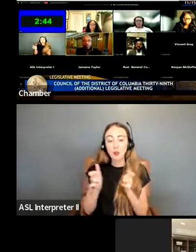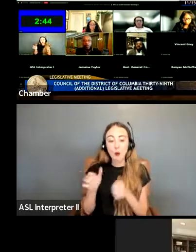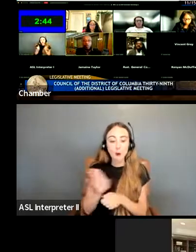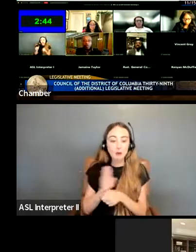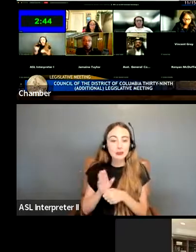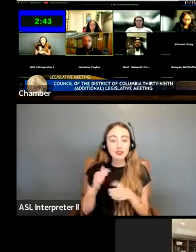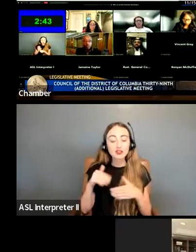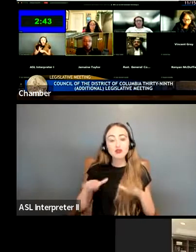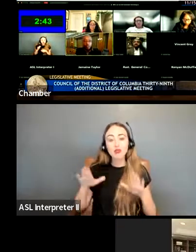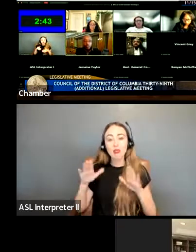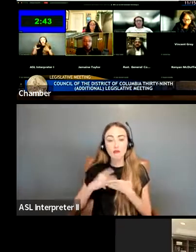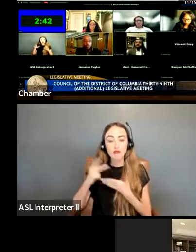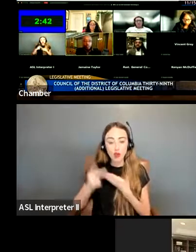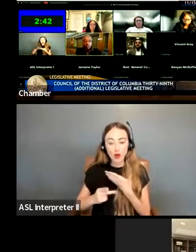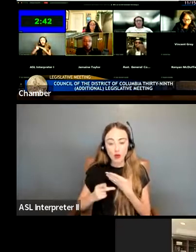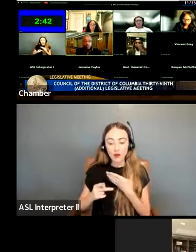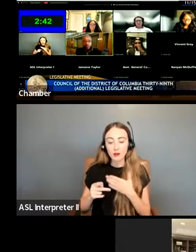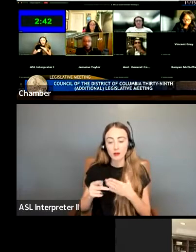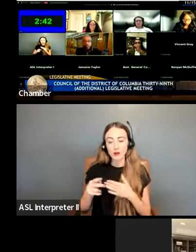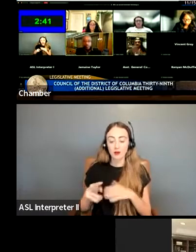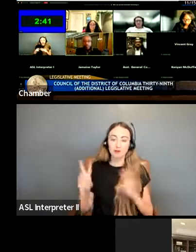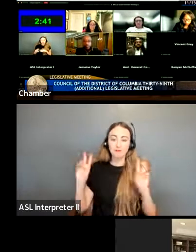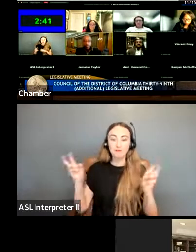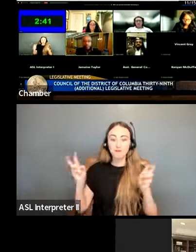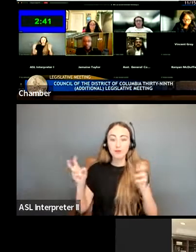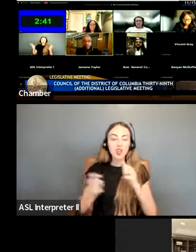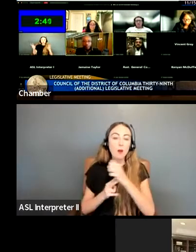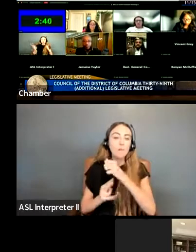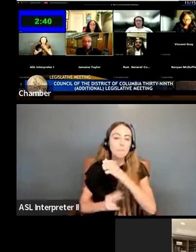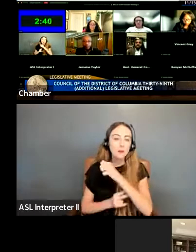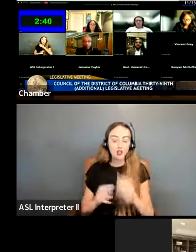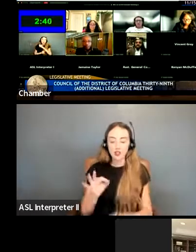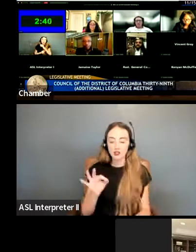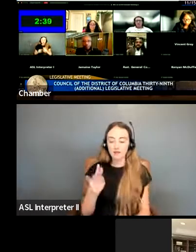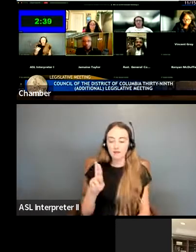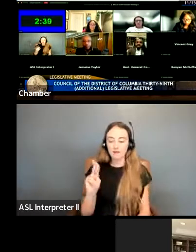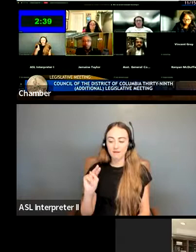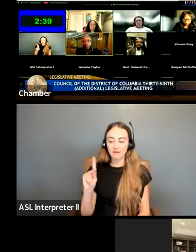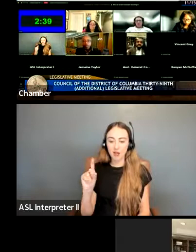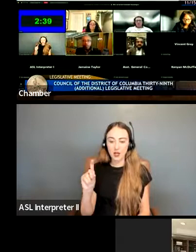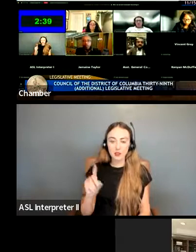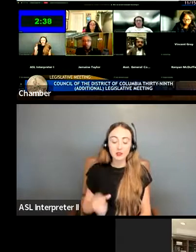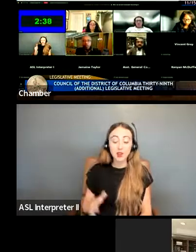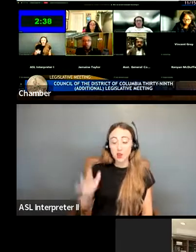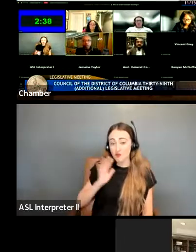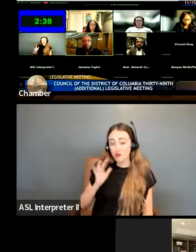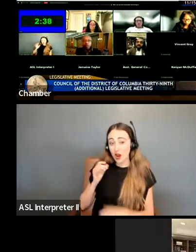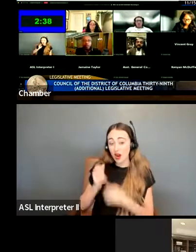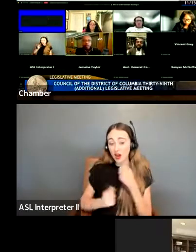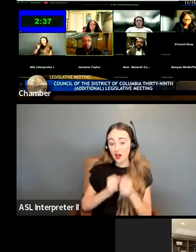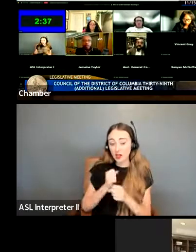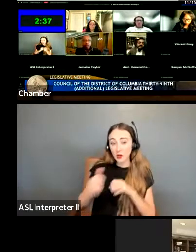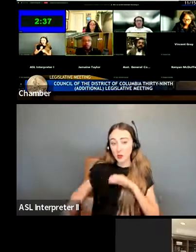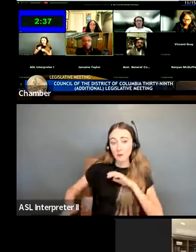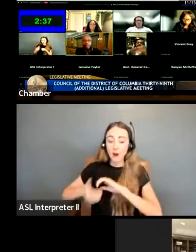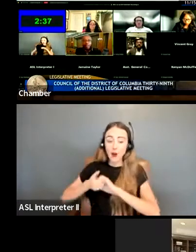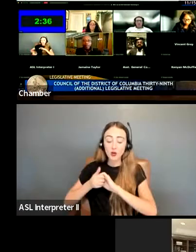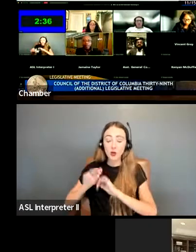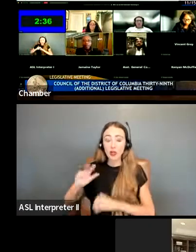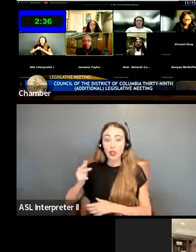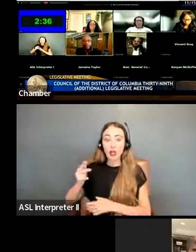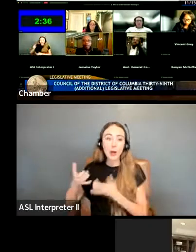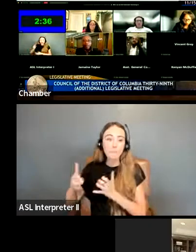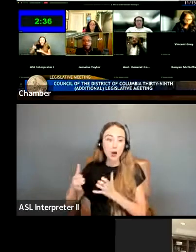Program, also known as the Bridge Fund. As in prior years, DMPIT plans to partner with a third-party grant-making